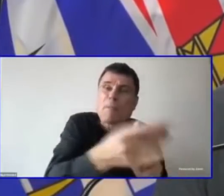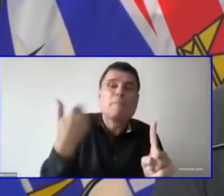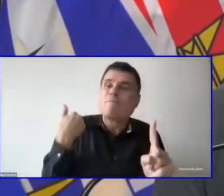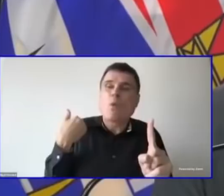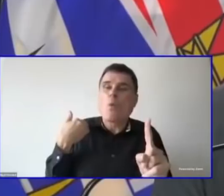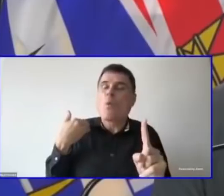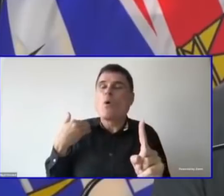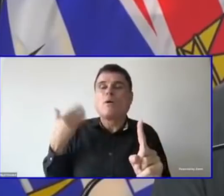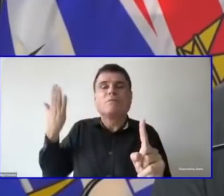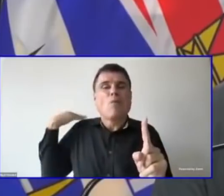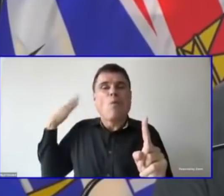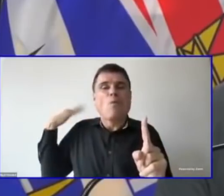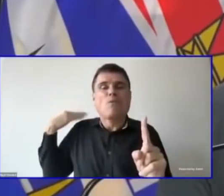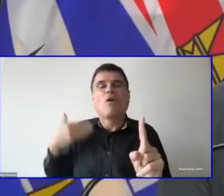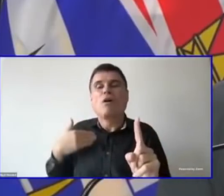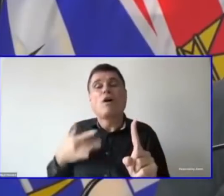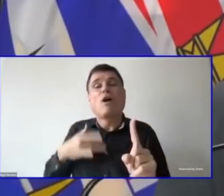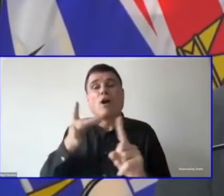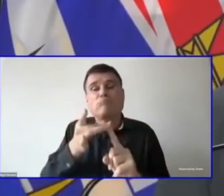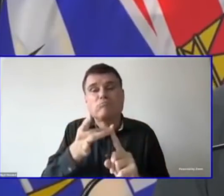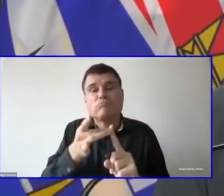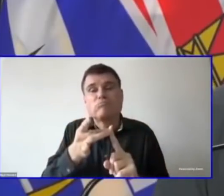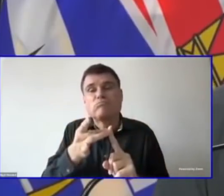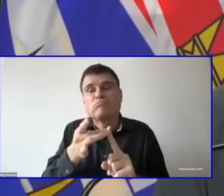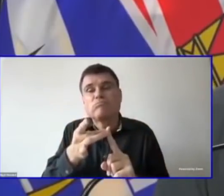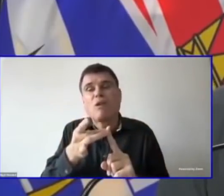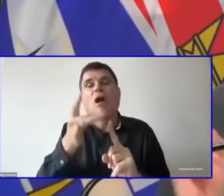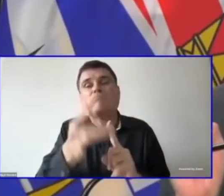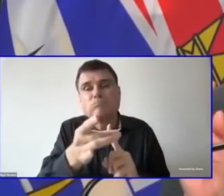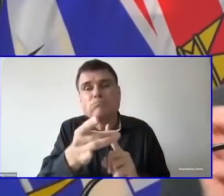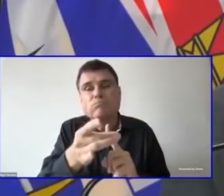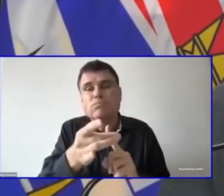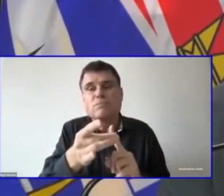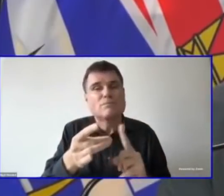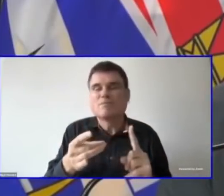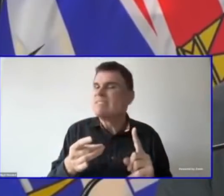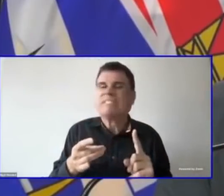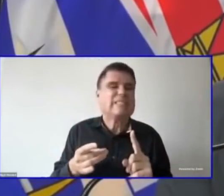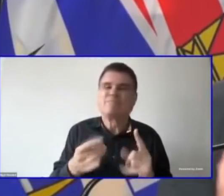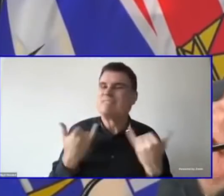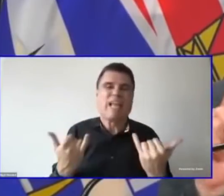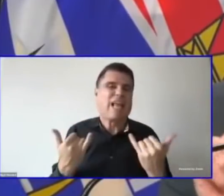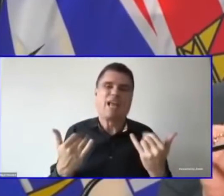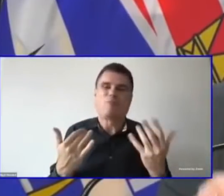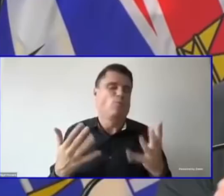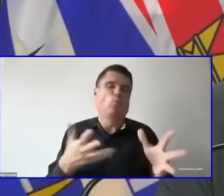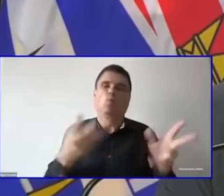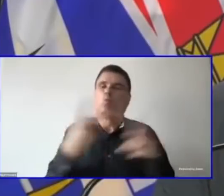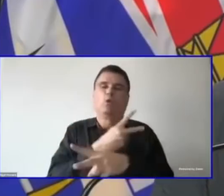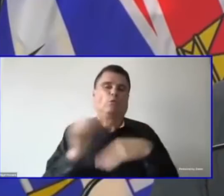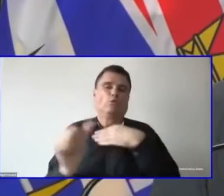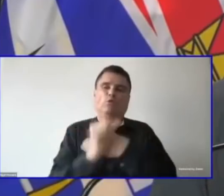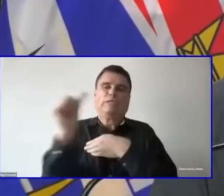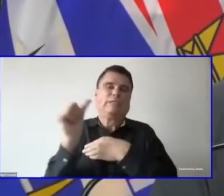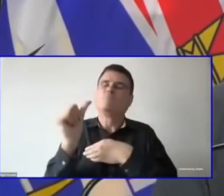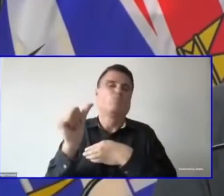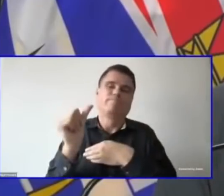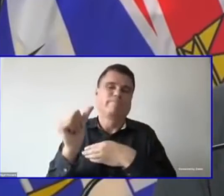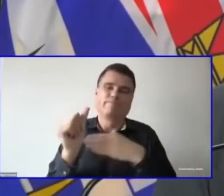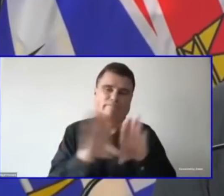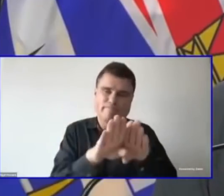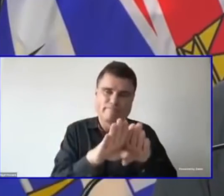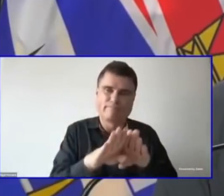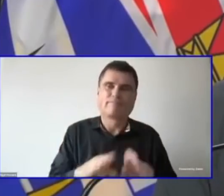not mean in any sense that workers in those places don't have to be vaccinated. It is their workplace that makes sure